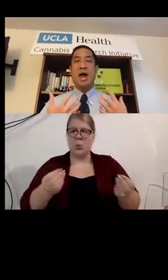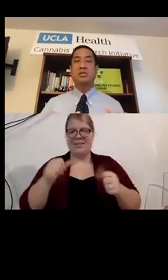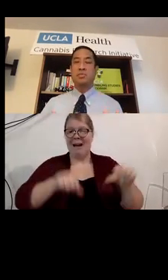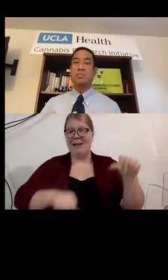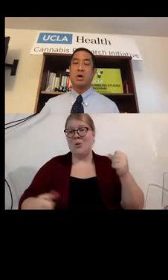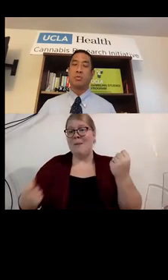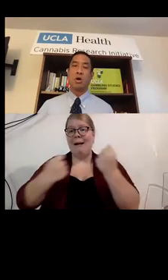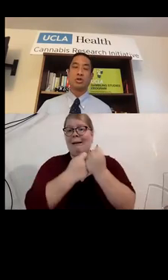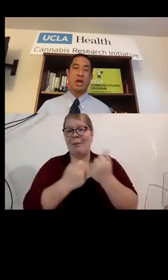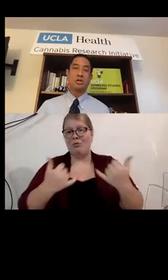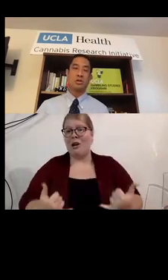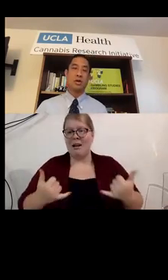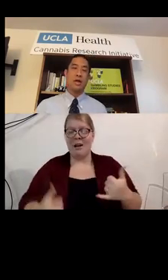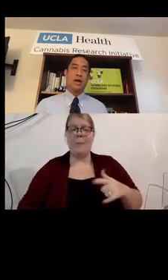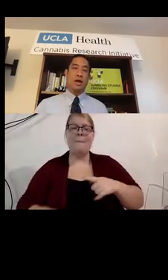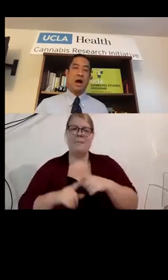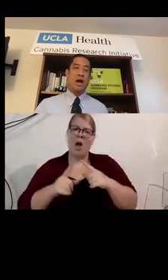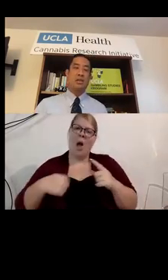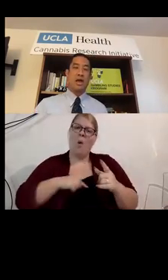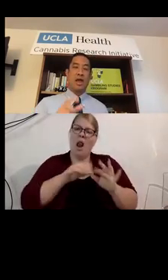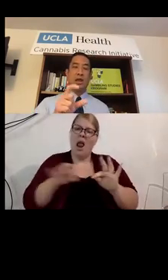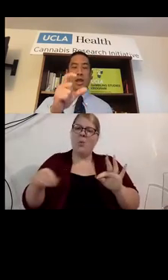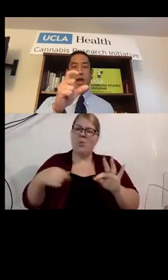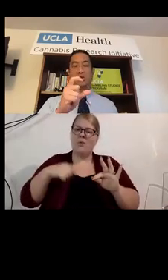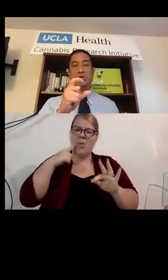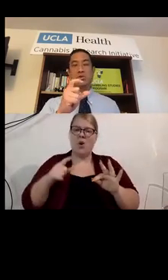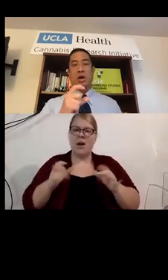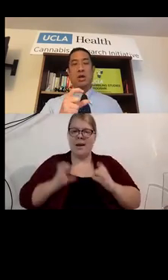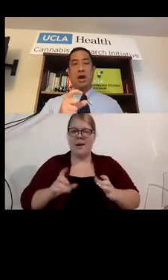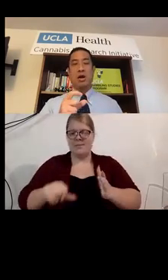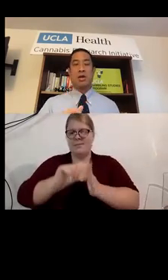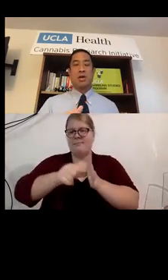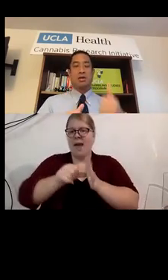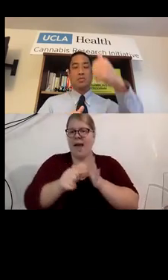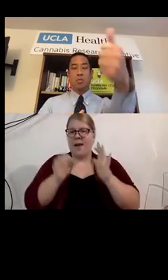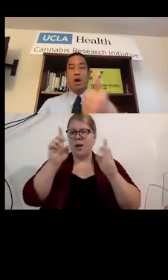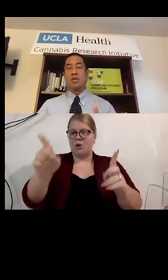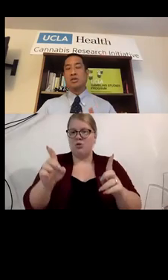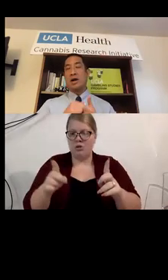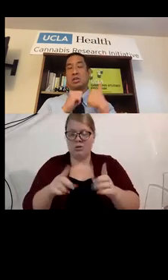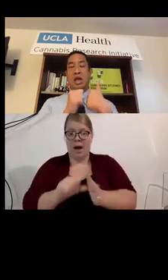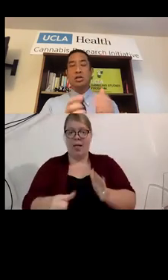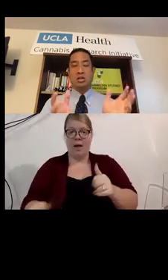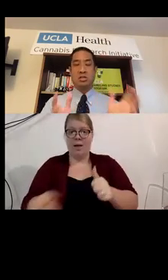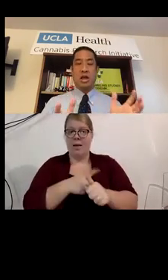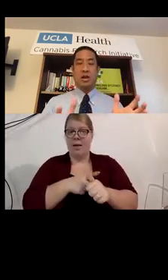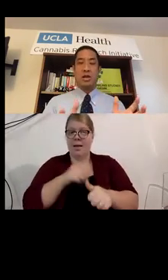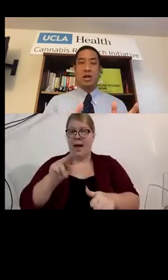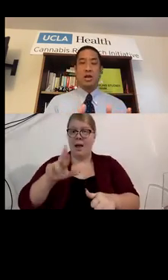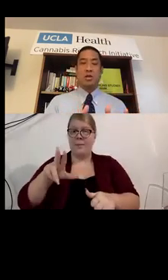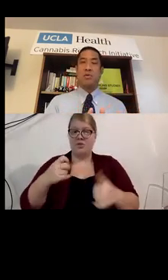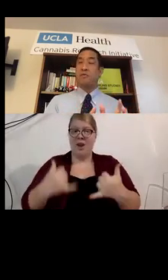clients has to be much more educational to highlight that any cannabis use right now, number one, the intoxication